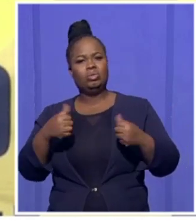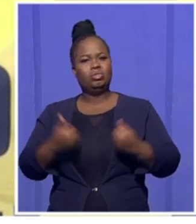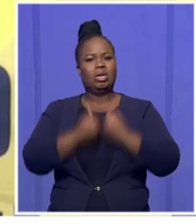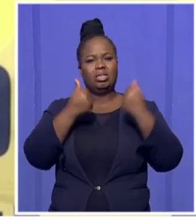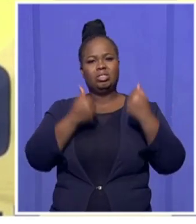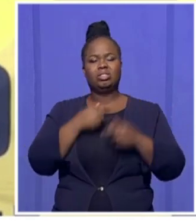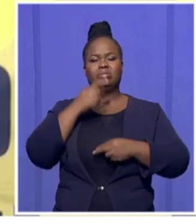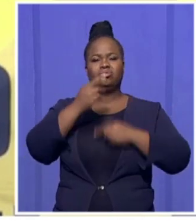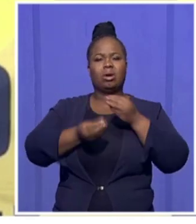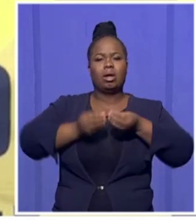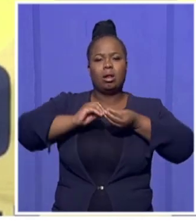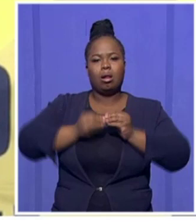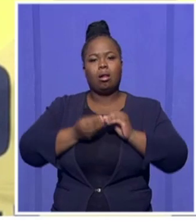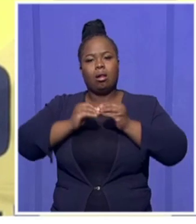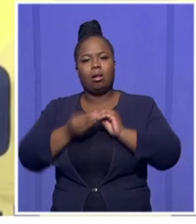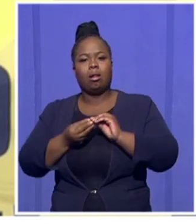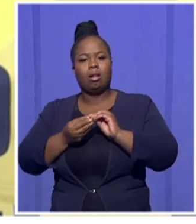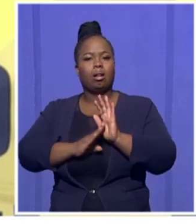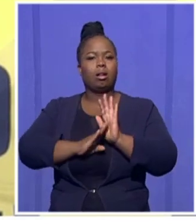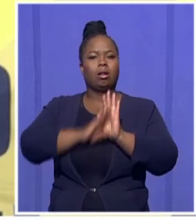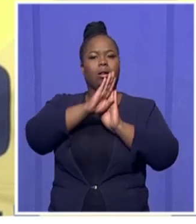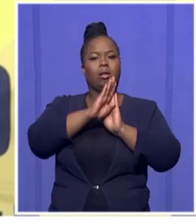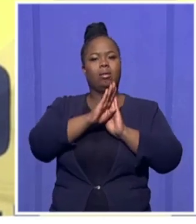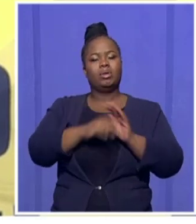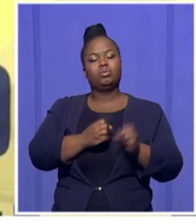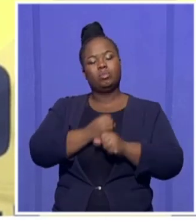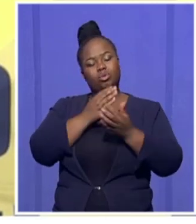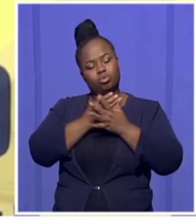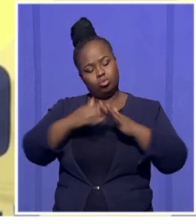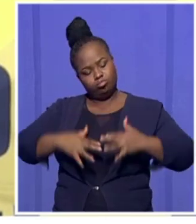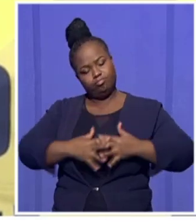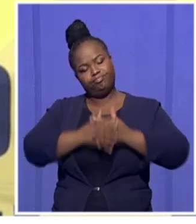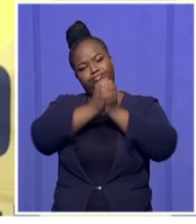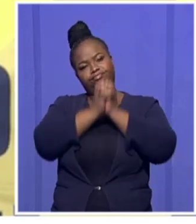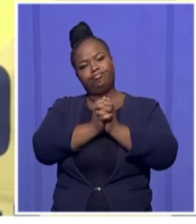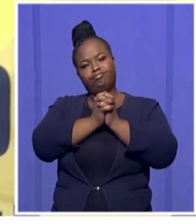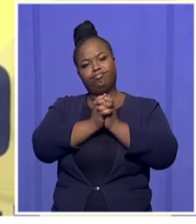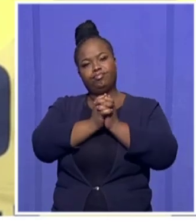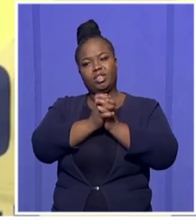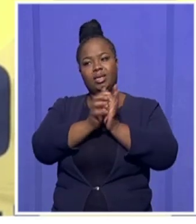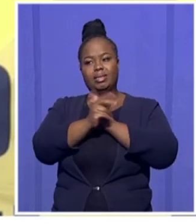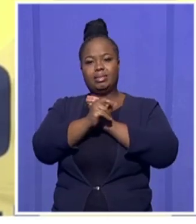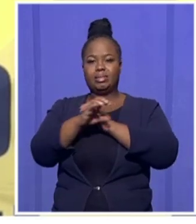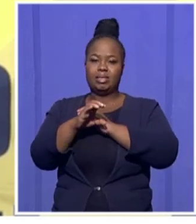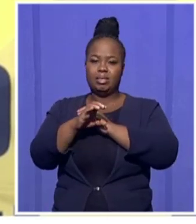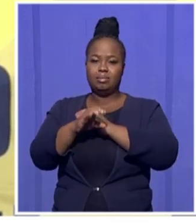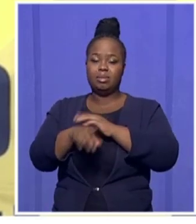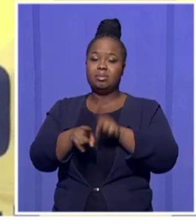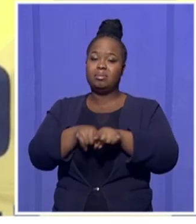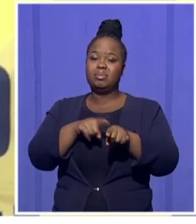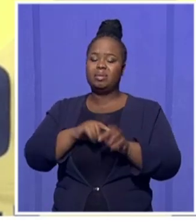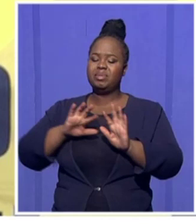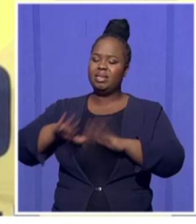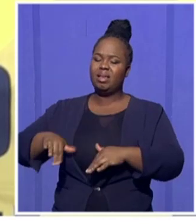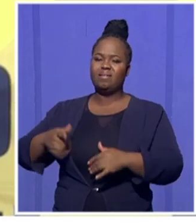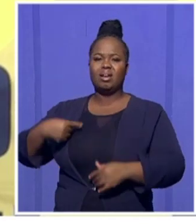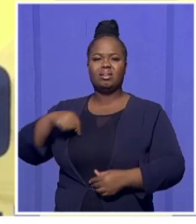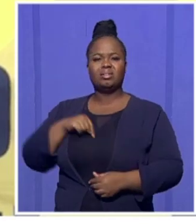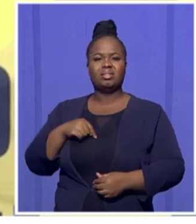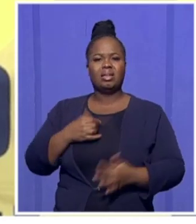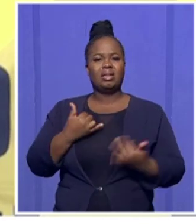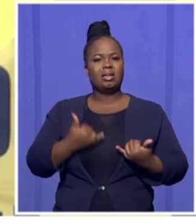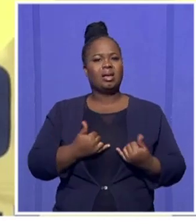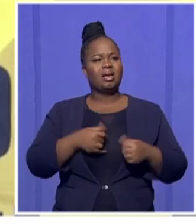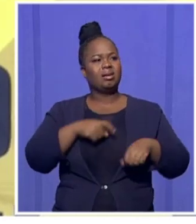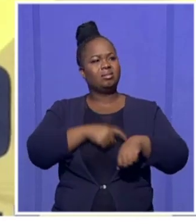renewing itself and ensuring that there is unity within our ranks. He also leaves us at a time when our